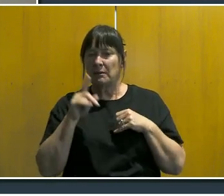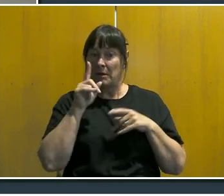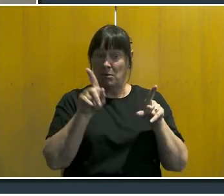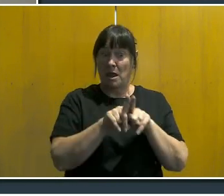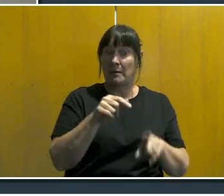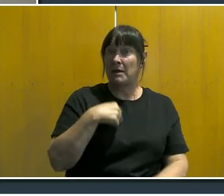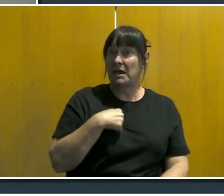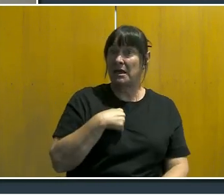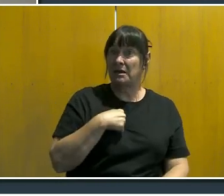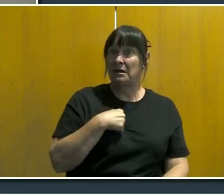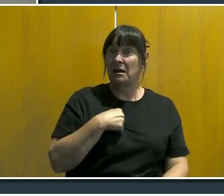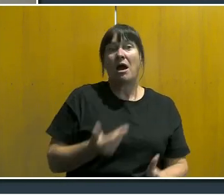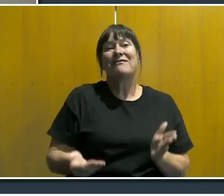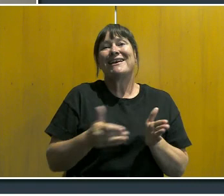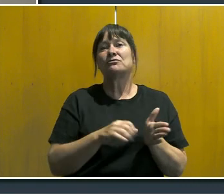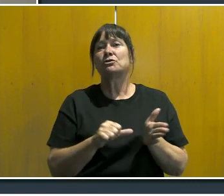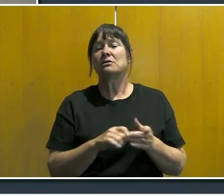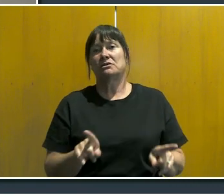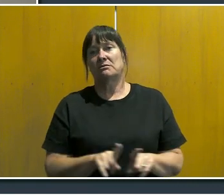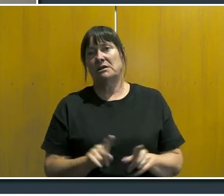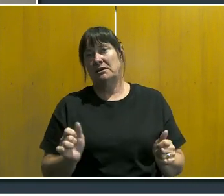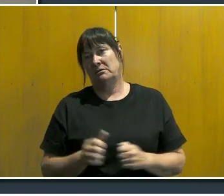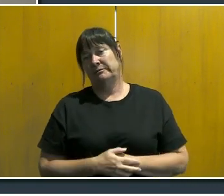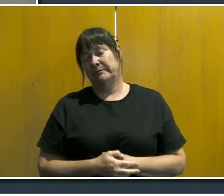myself who live on rural properties have.